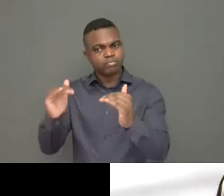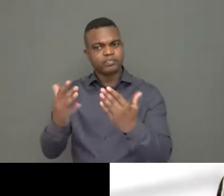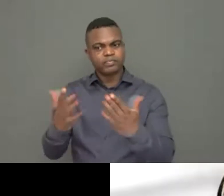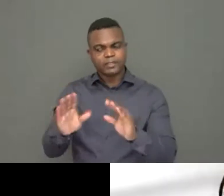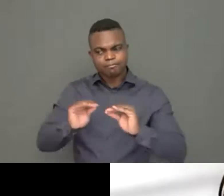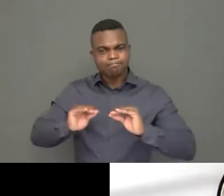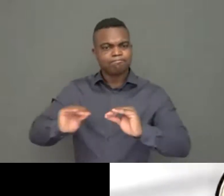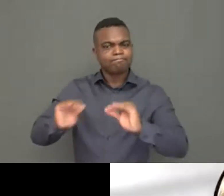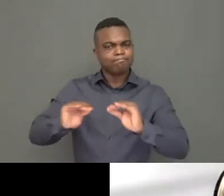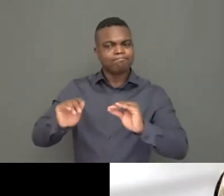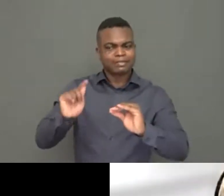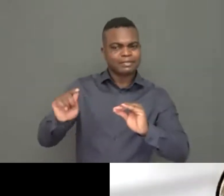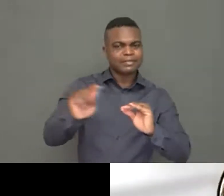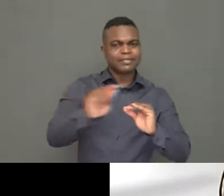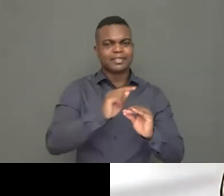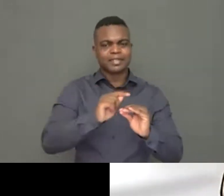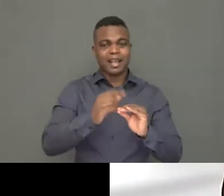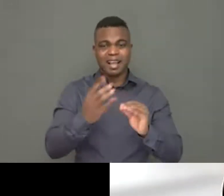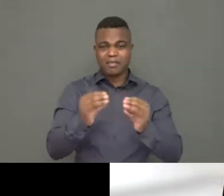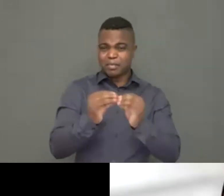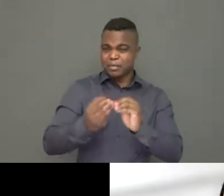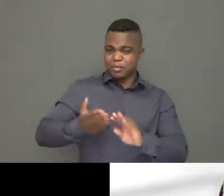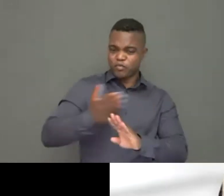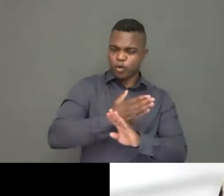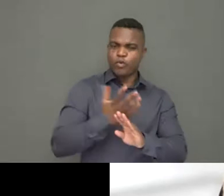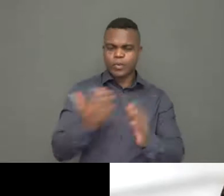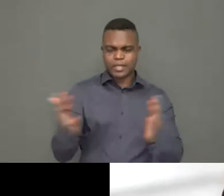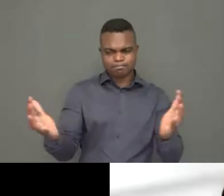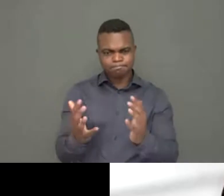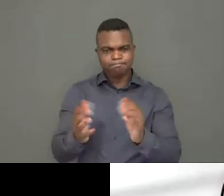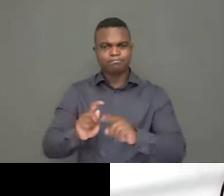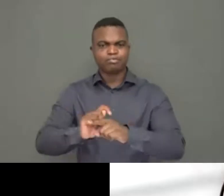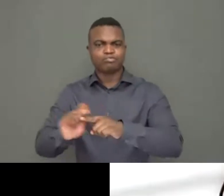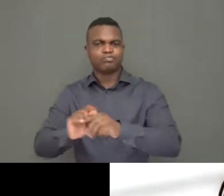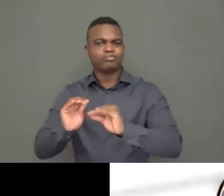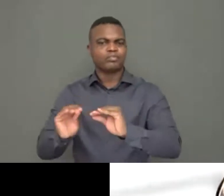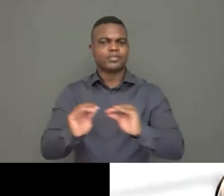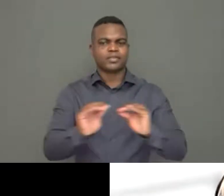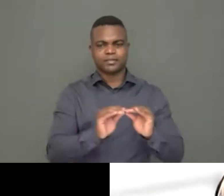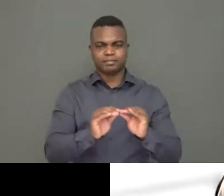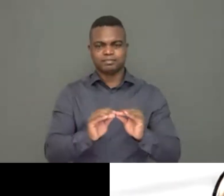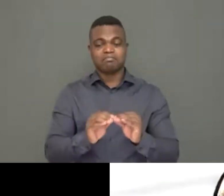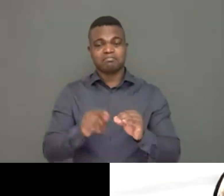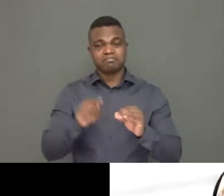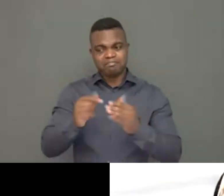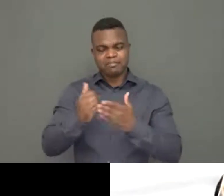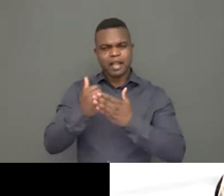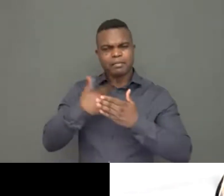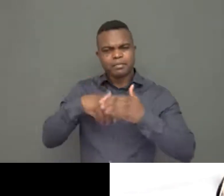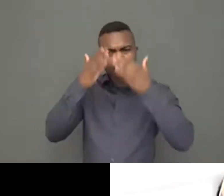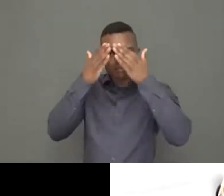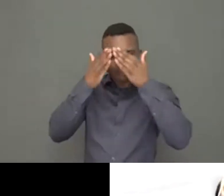been opened more to working in the field of volunteering, and we will continue that. And also to the area of independent living